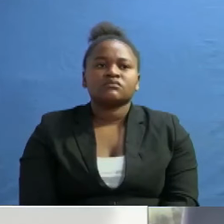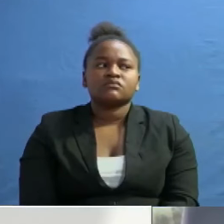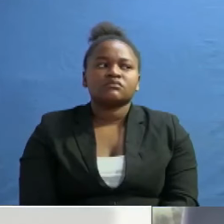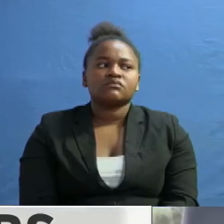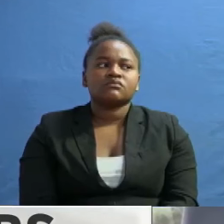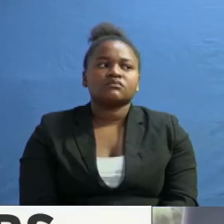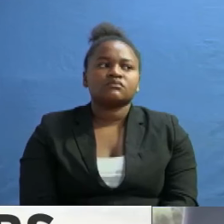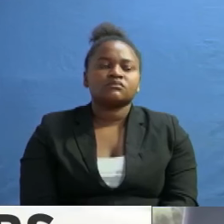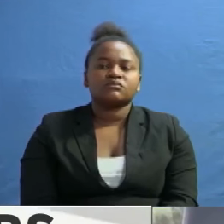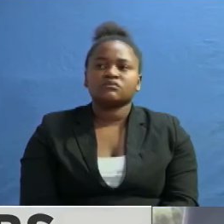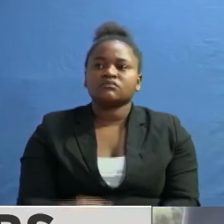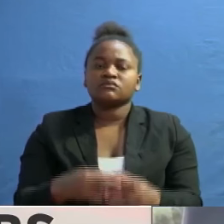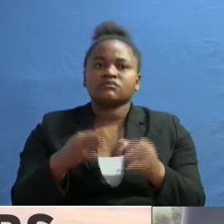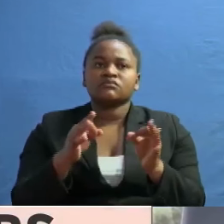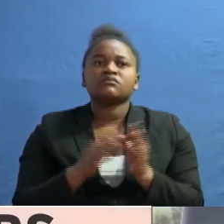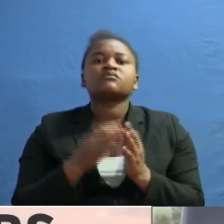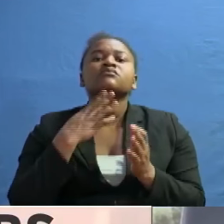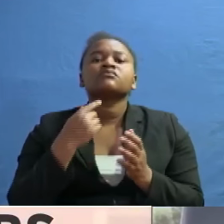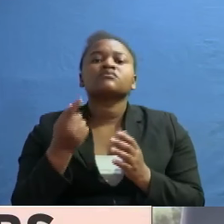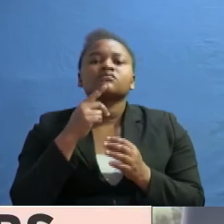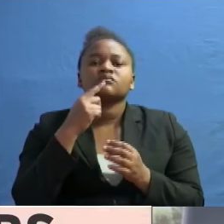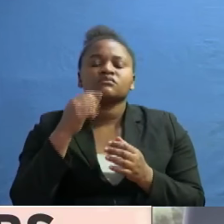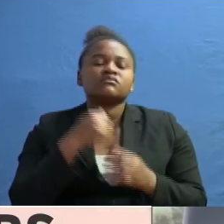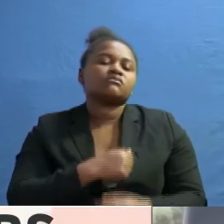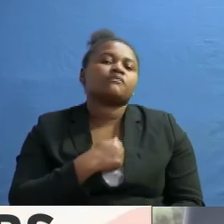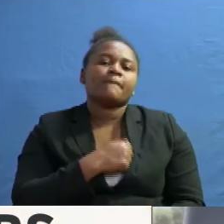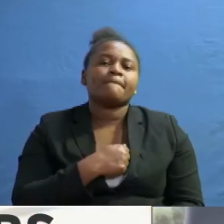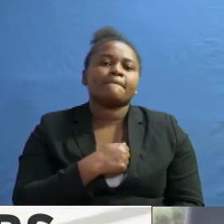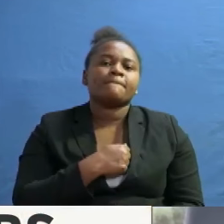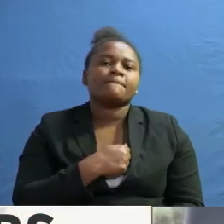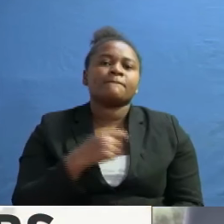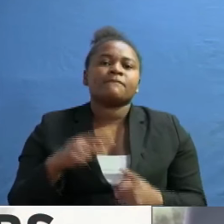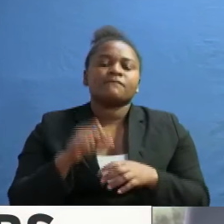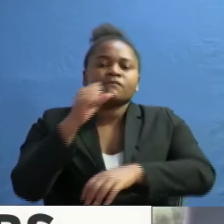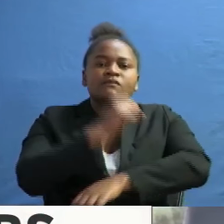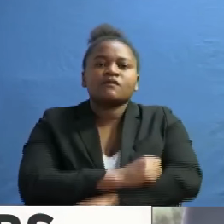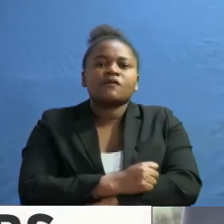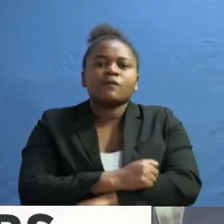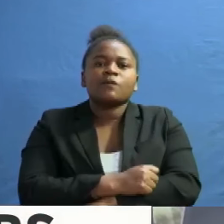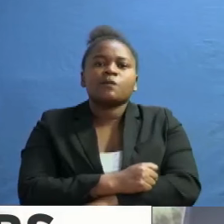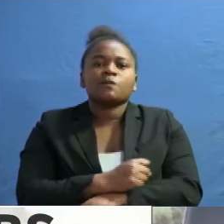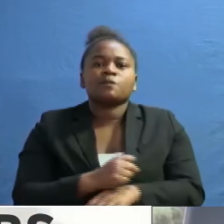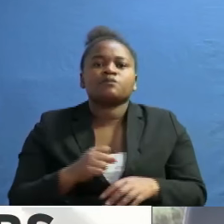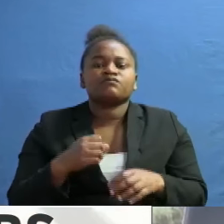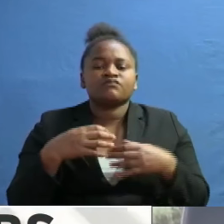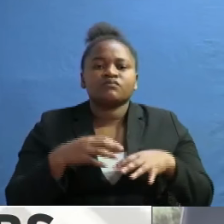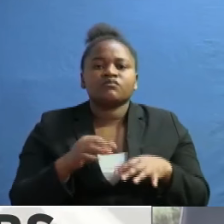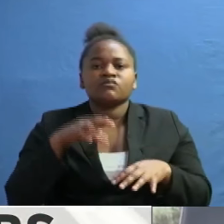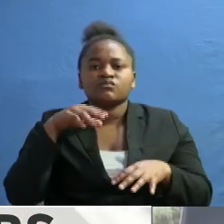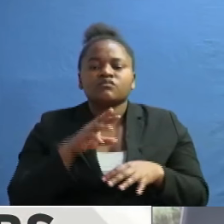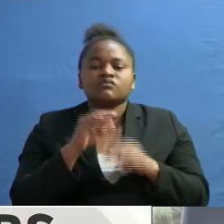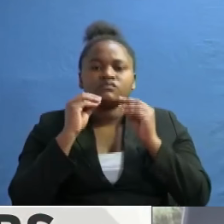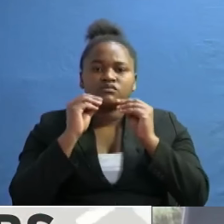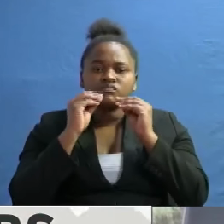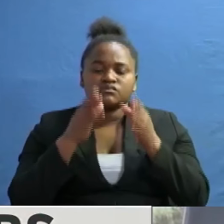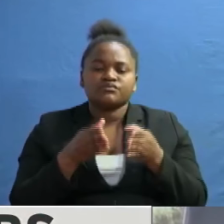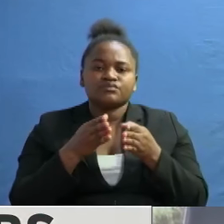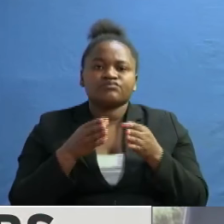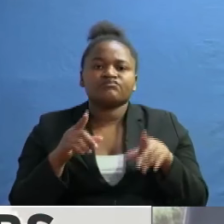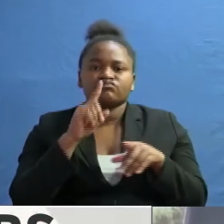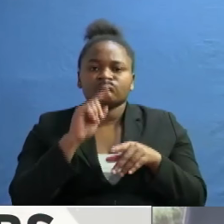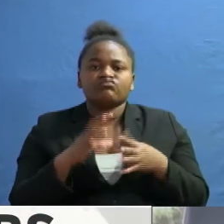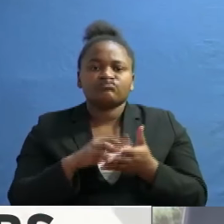I too and my family, I want to come and say pole to the school fraternity for the loss of your teacher